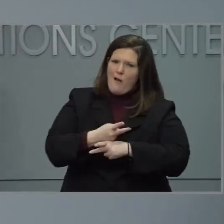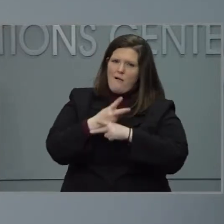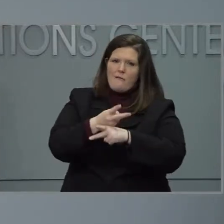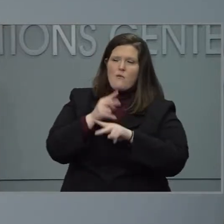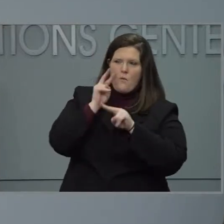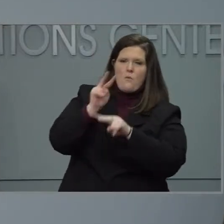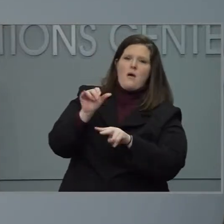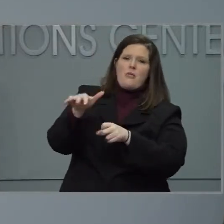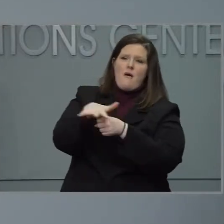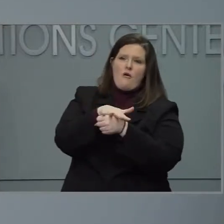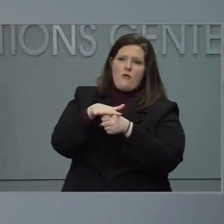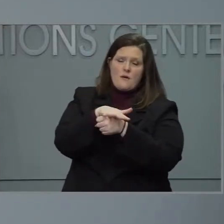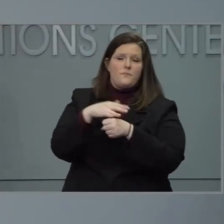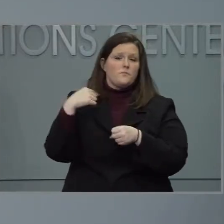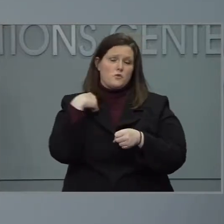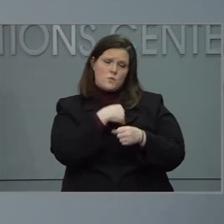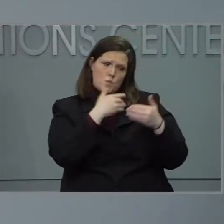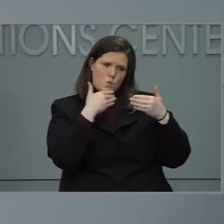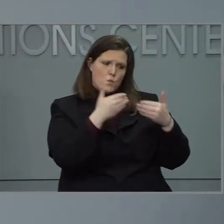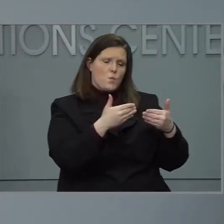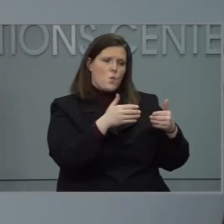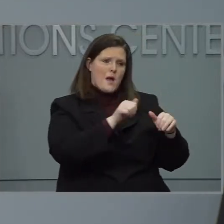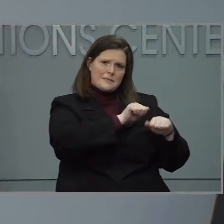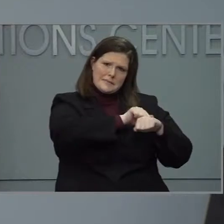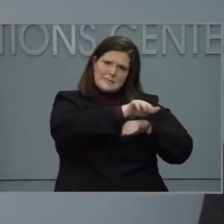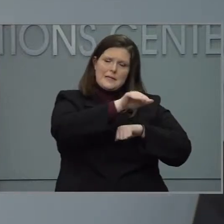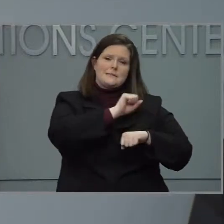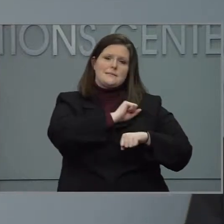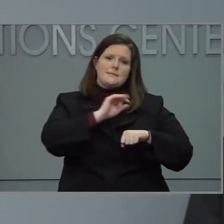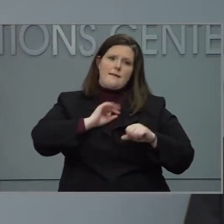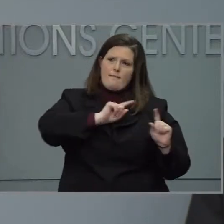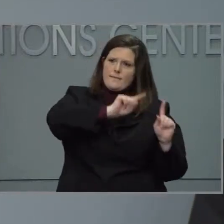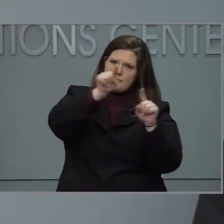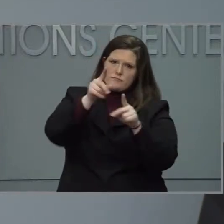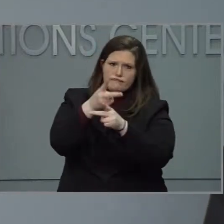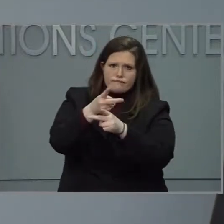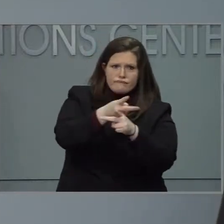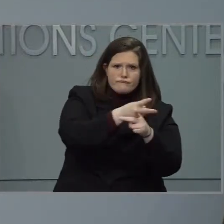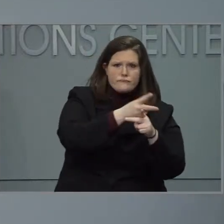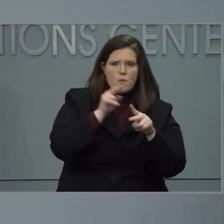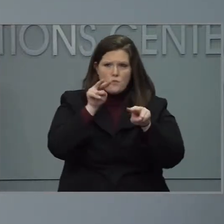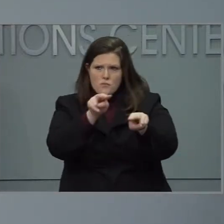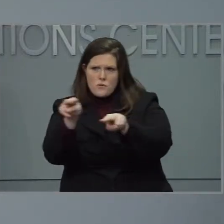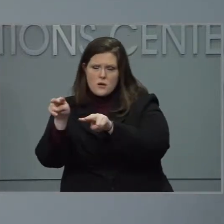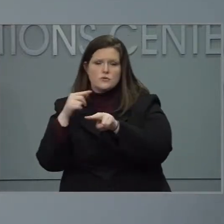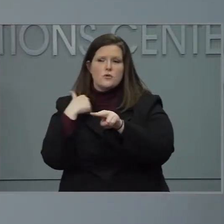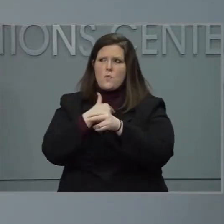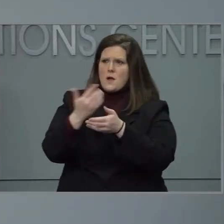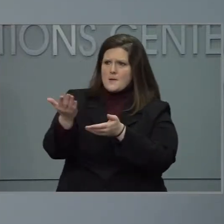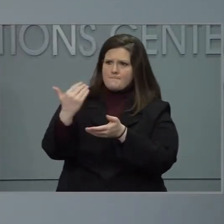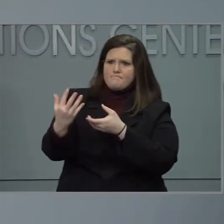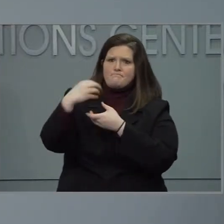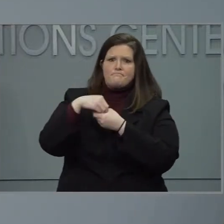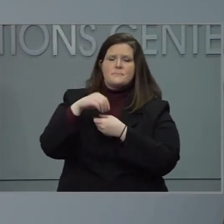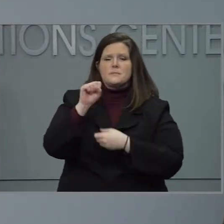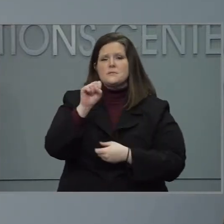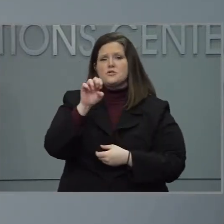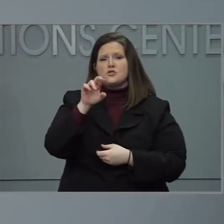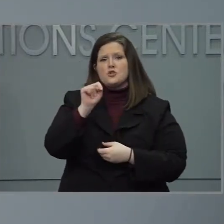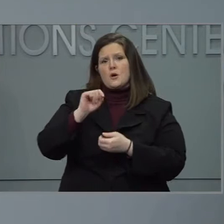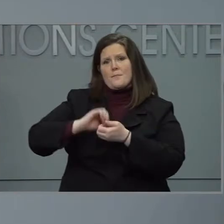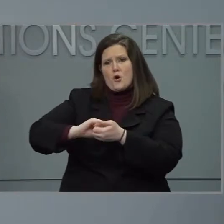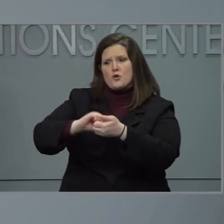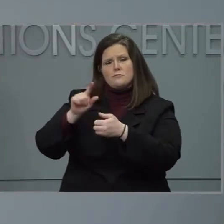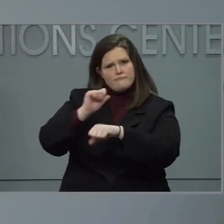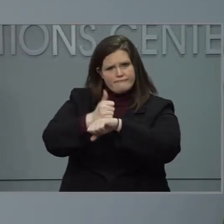the State Emergency Operations Center for this event and engaging our CERT partners for potential response needs. We've